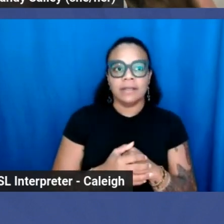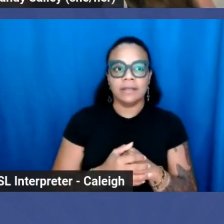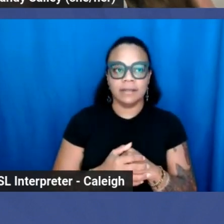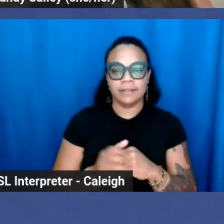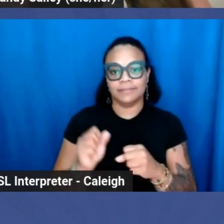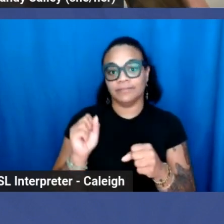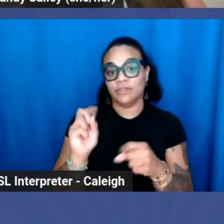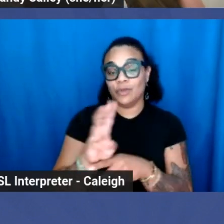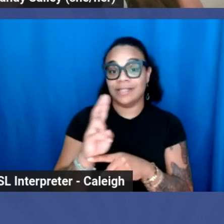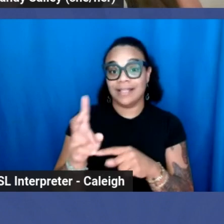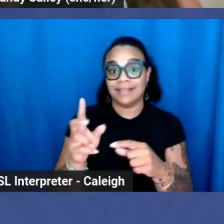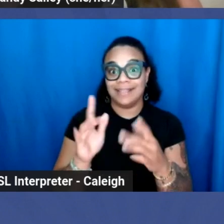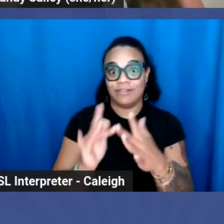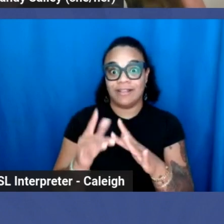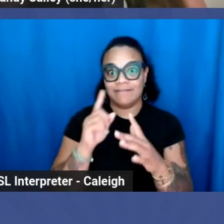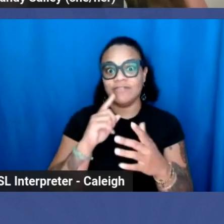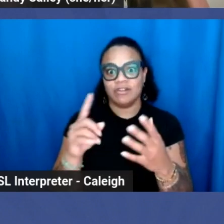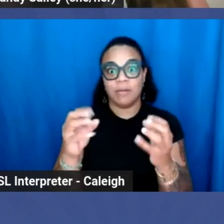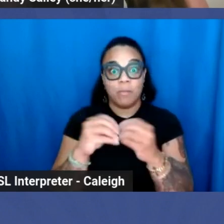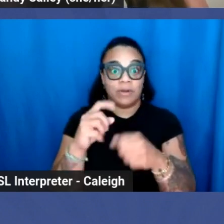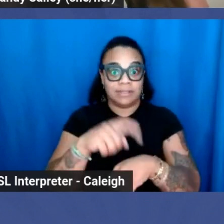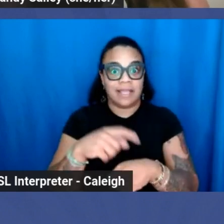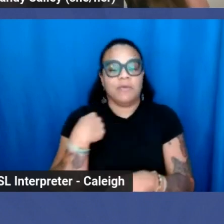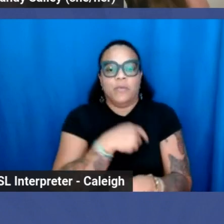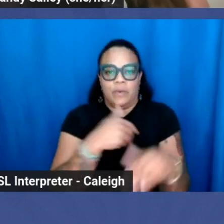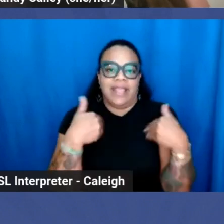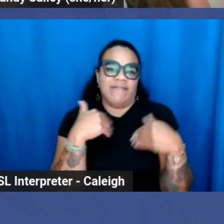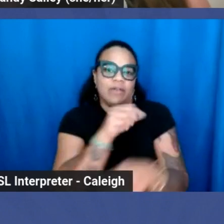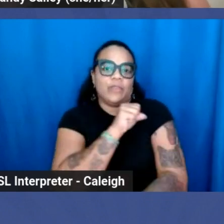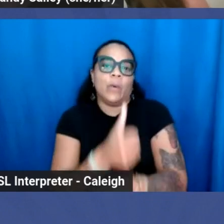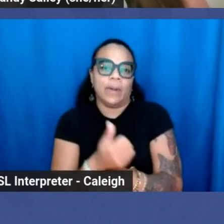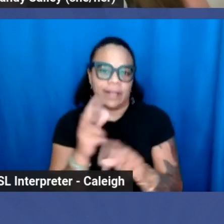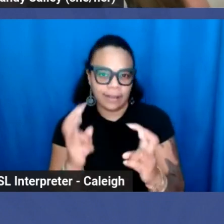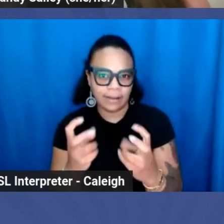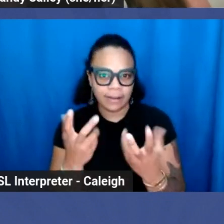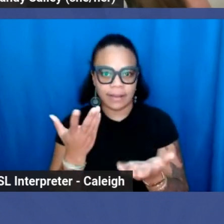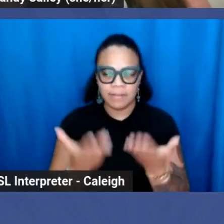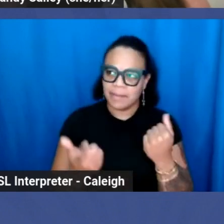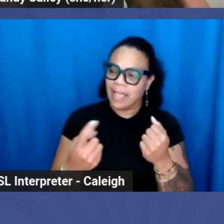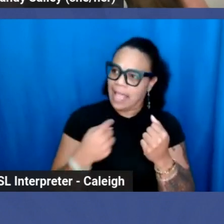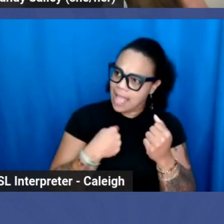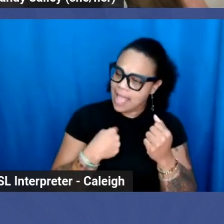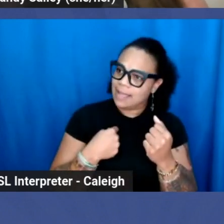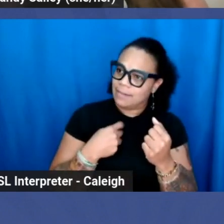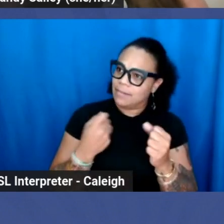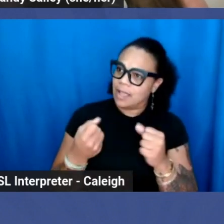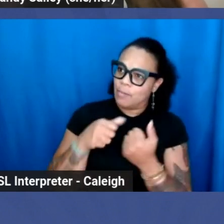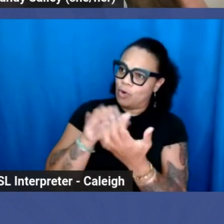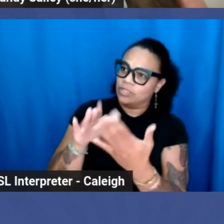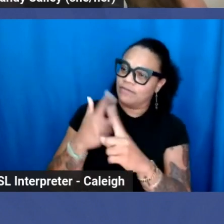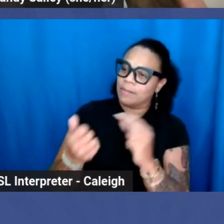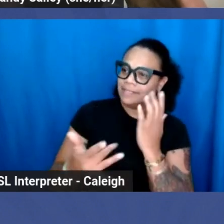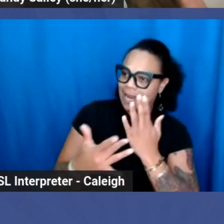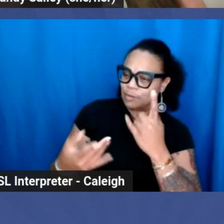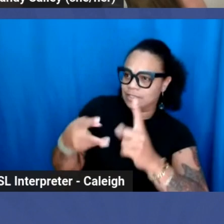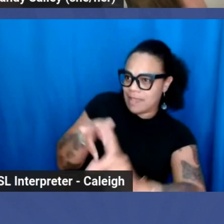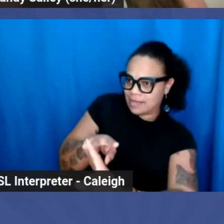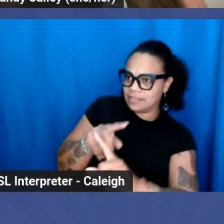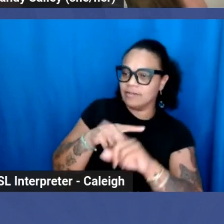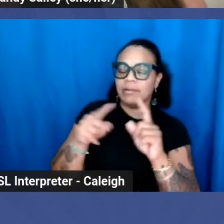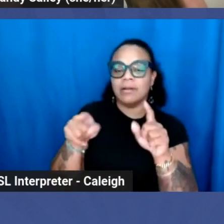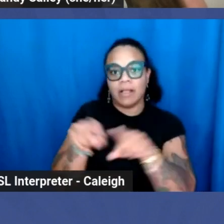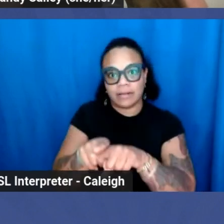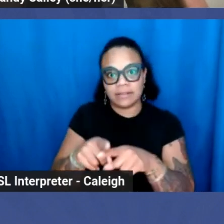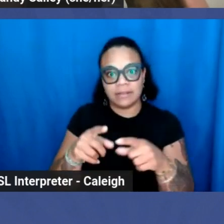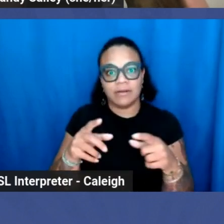more time, we also have authority. No, maybe I'm tackling this from a technical perspective, but also giving